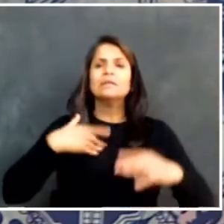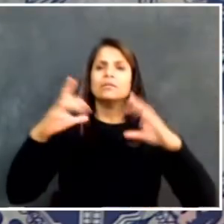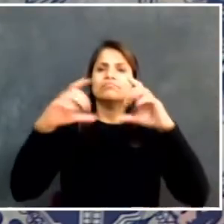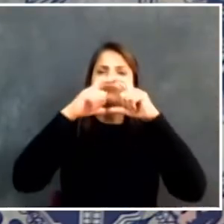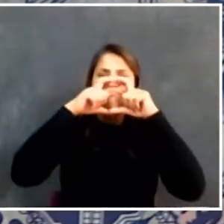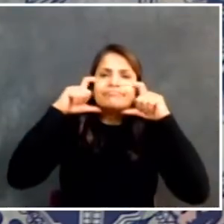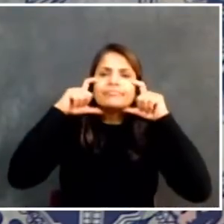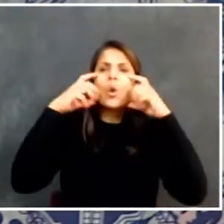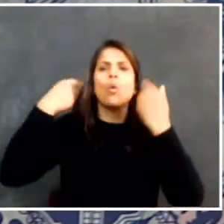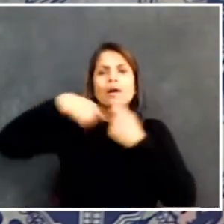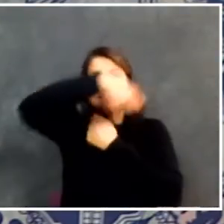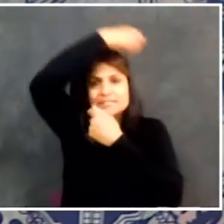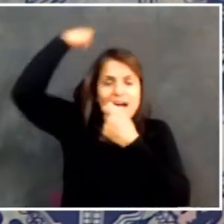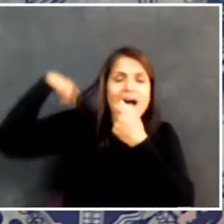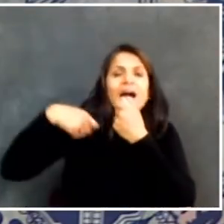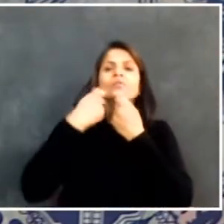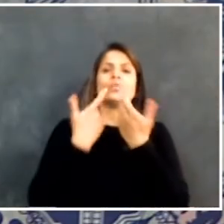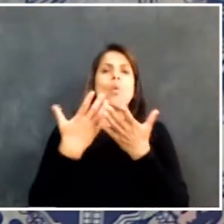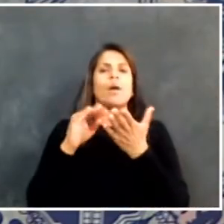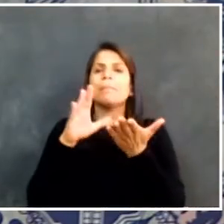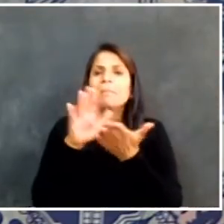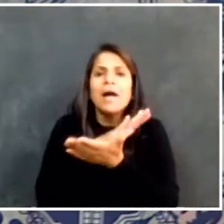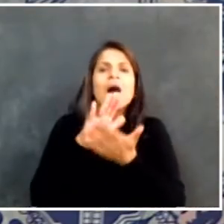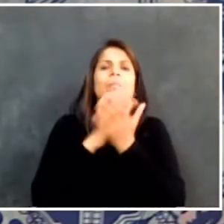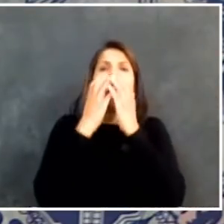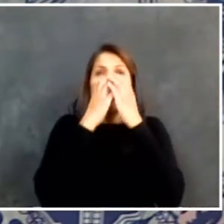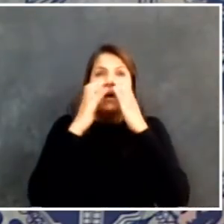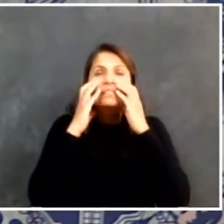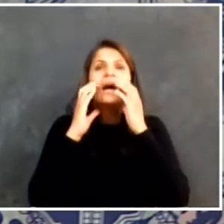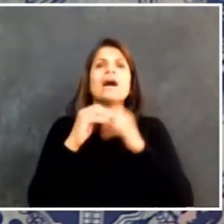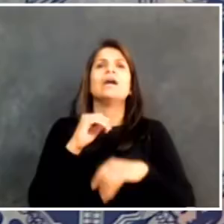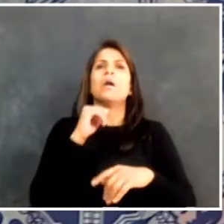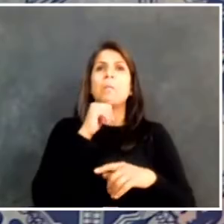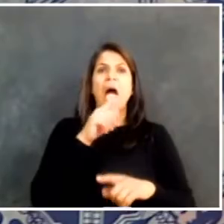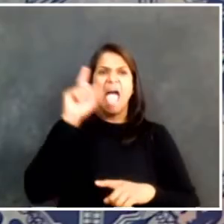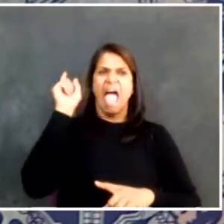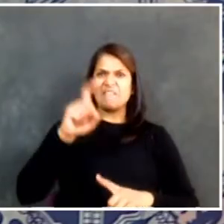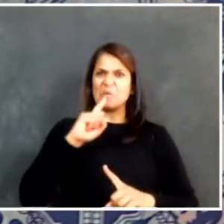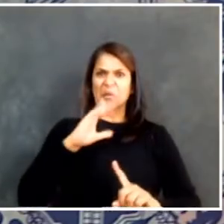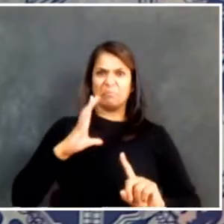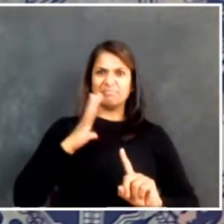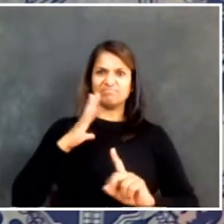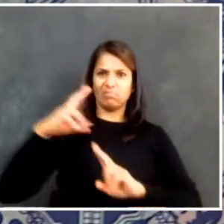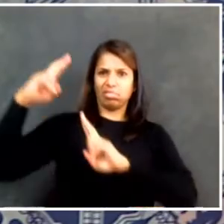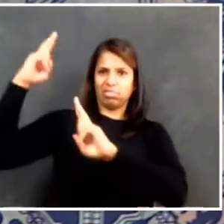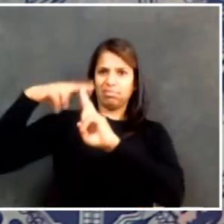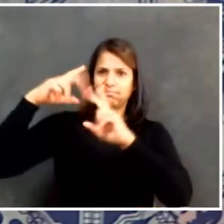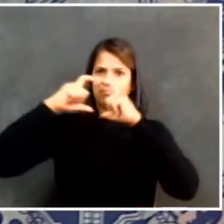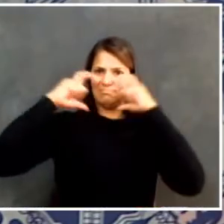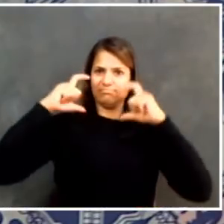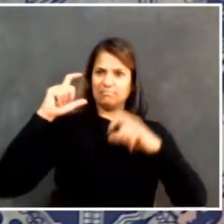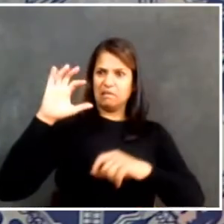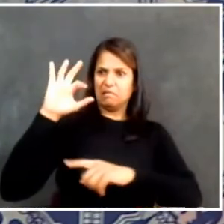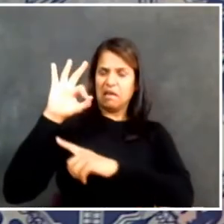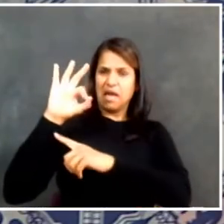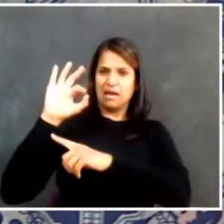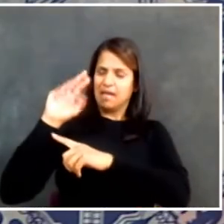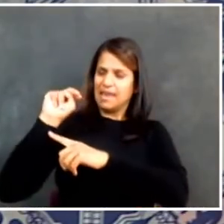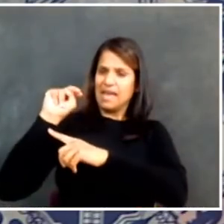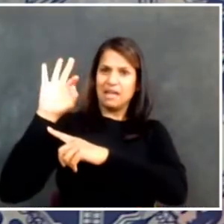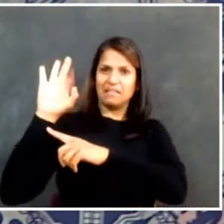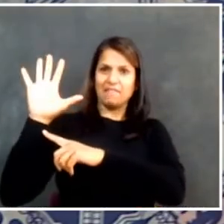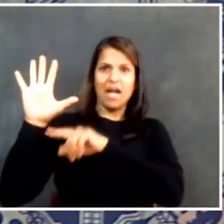coverings, I want to see anyone who goes into a supermarket or grocery store wear one of those. By the